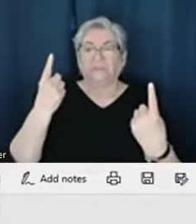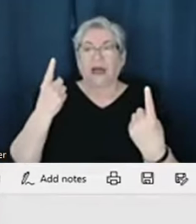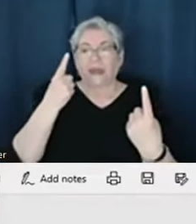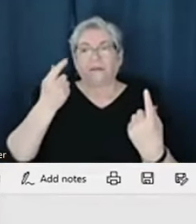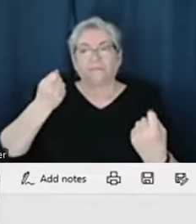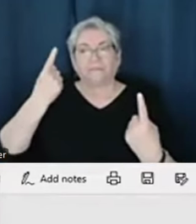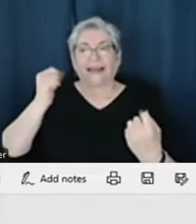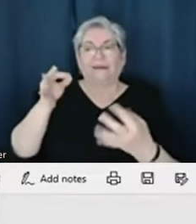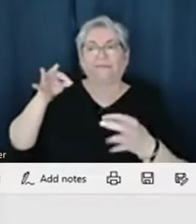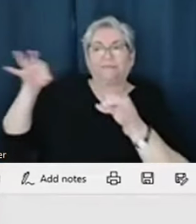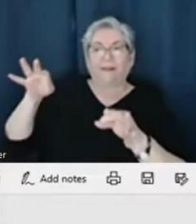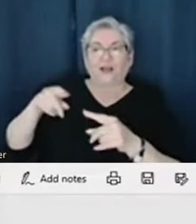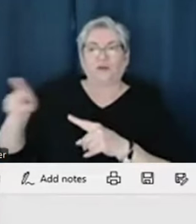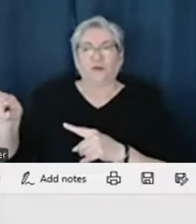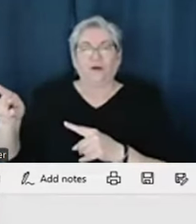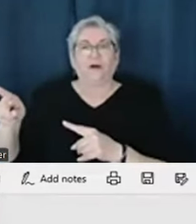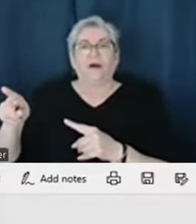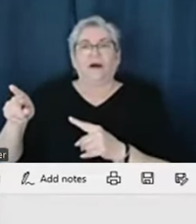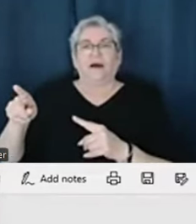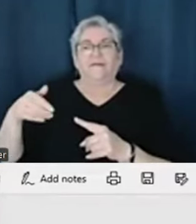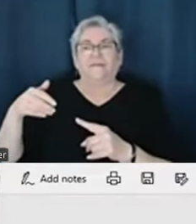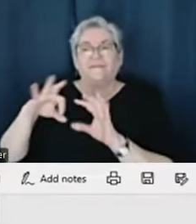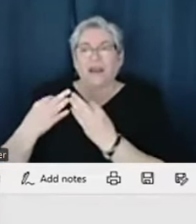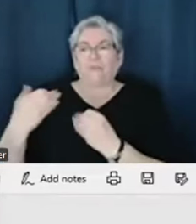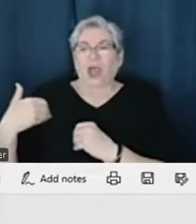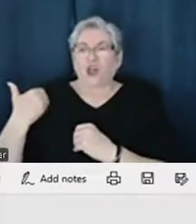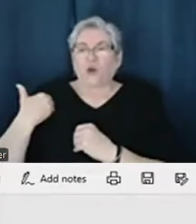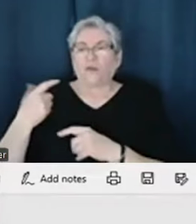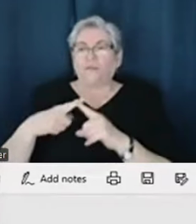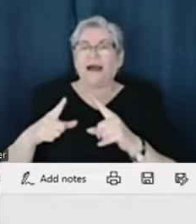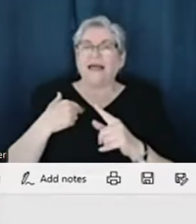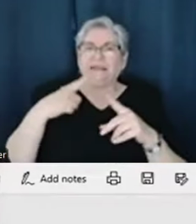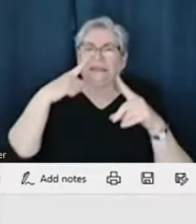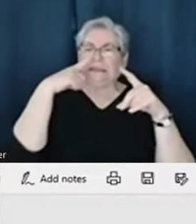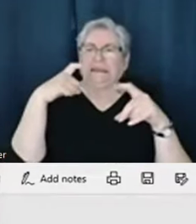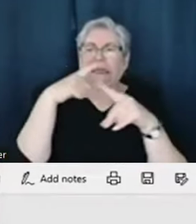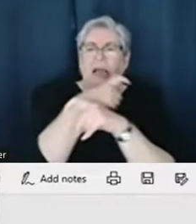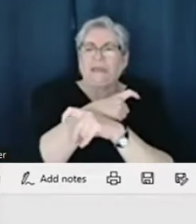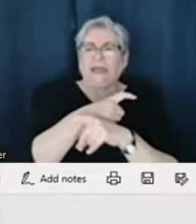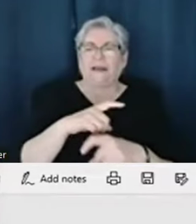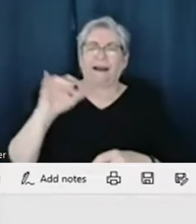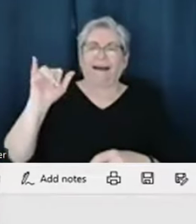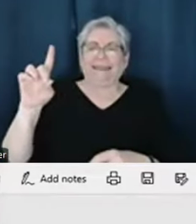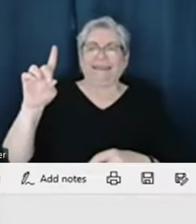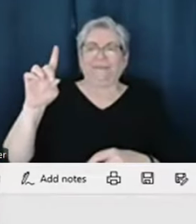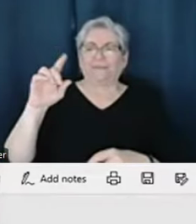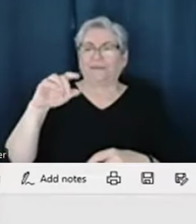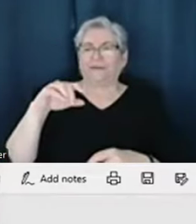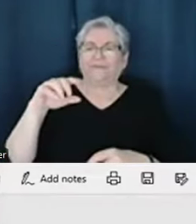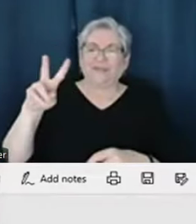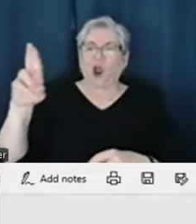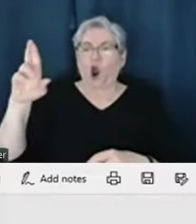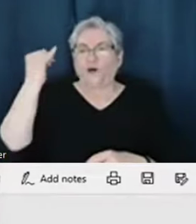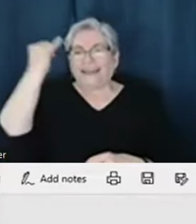youth. However, there are some very complicated VR ideas that would need to